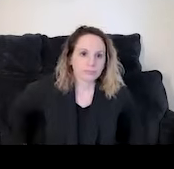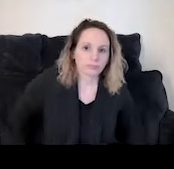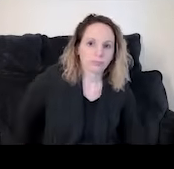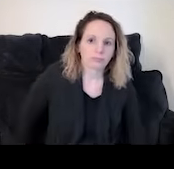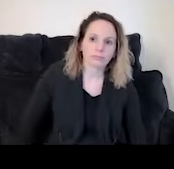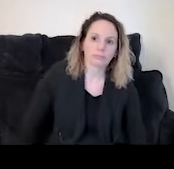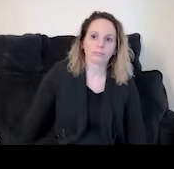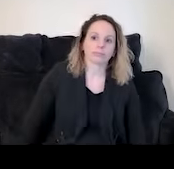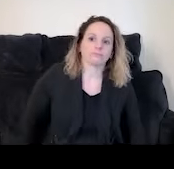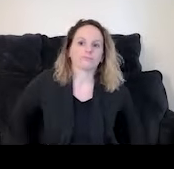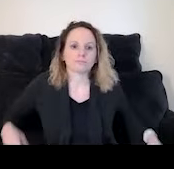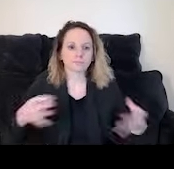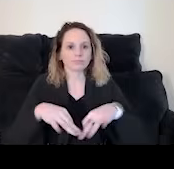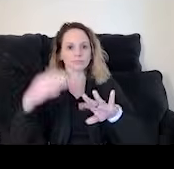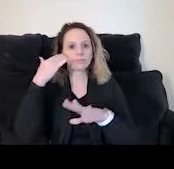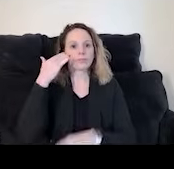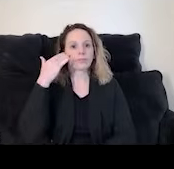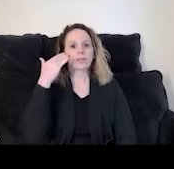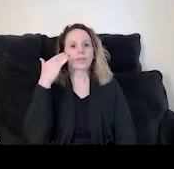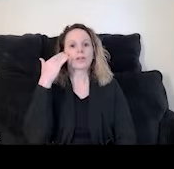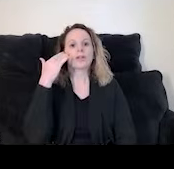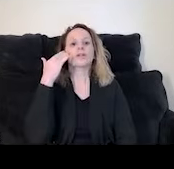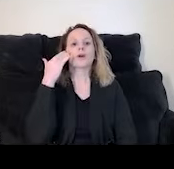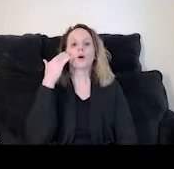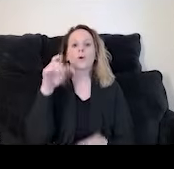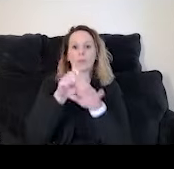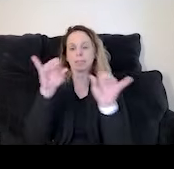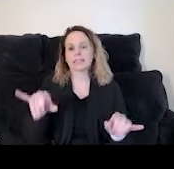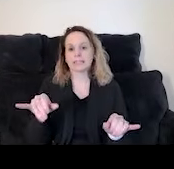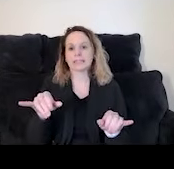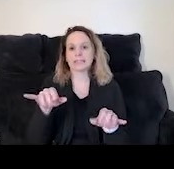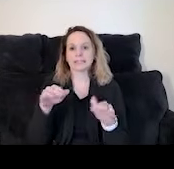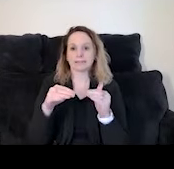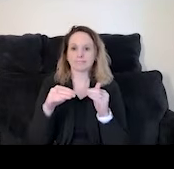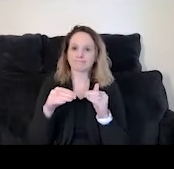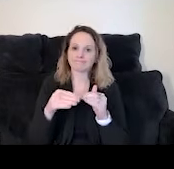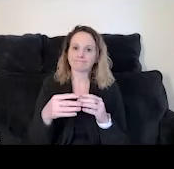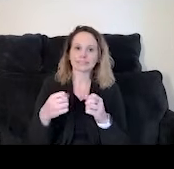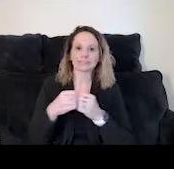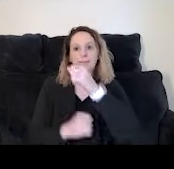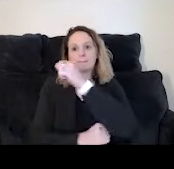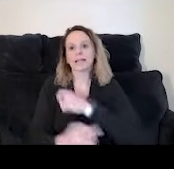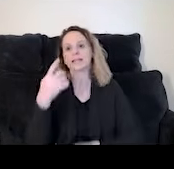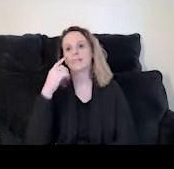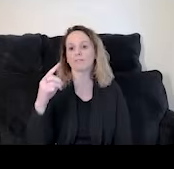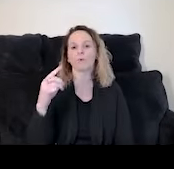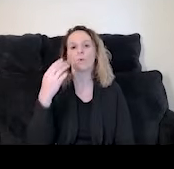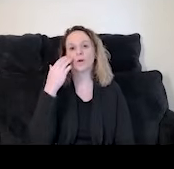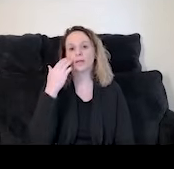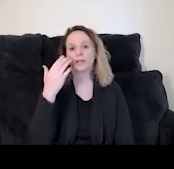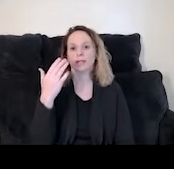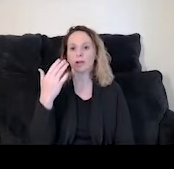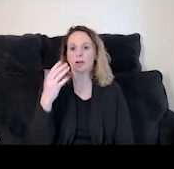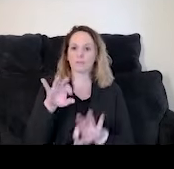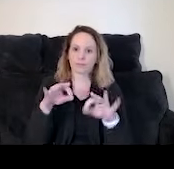It's important to know that mobile response and stabilization is grounded in systemic care principles. That means that there's an elevation of